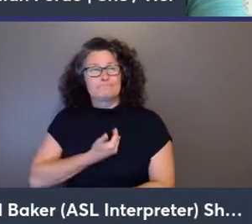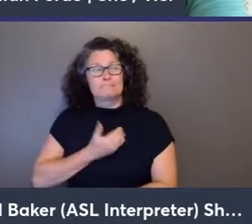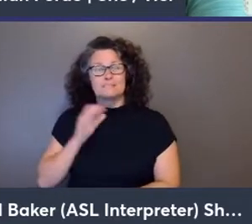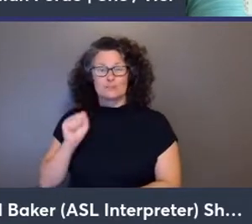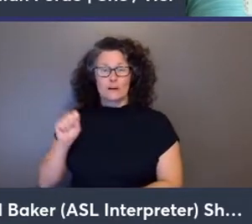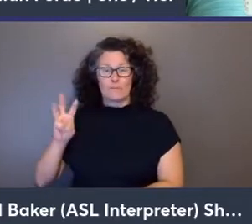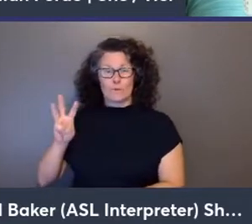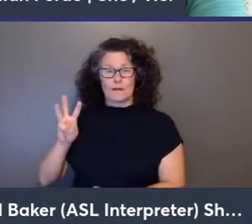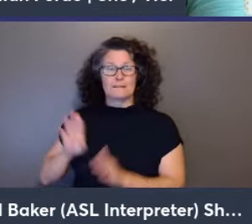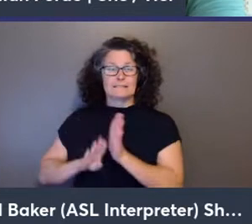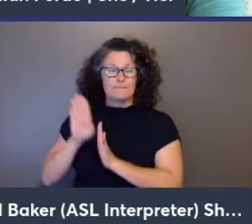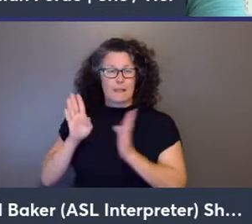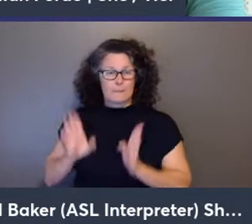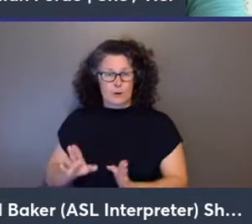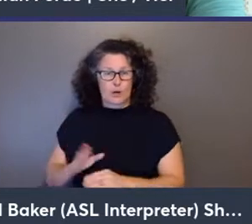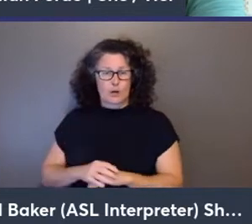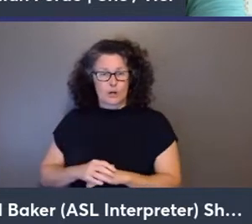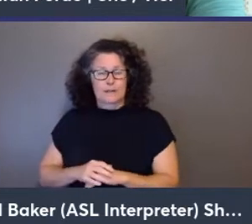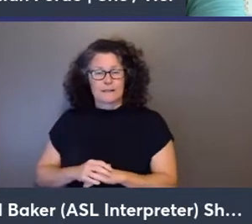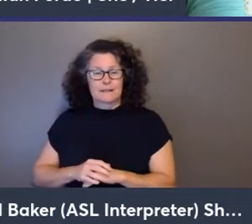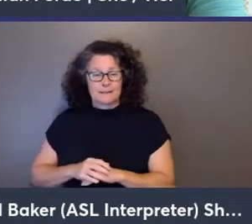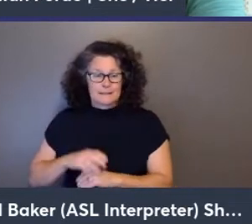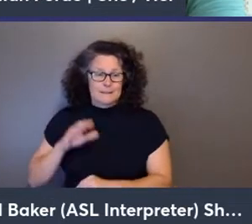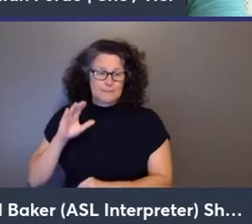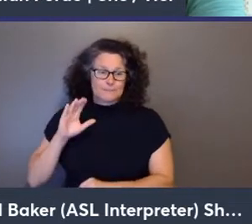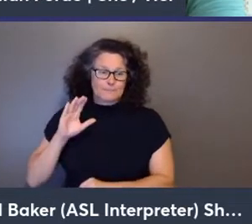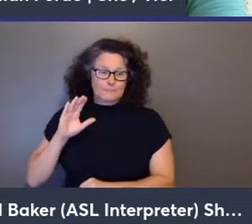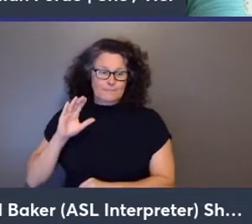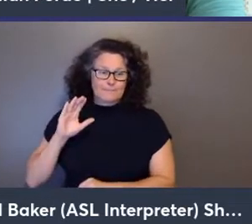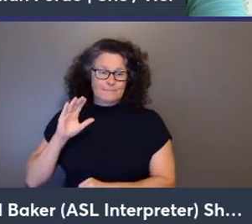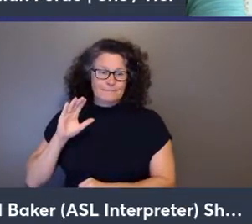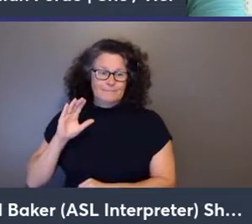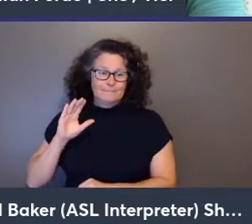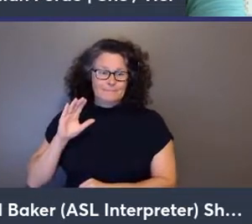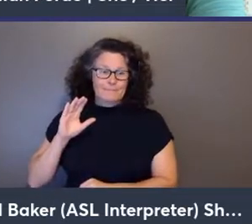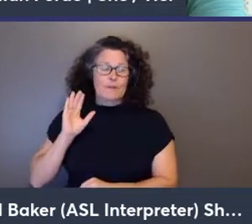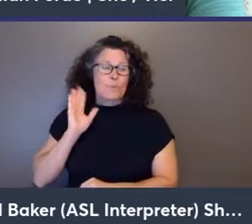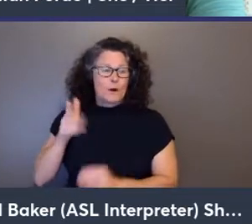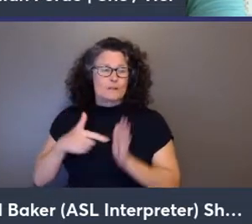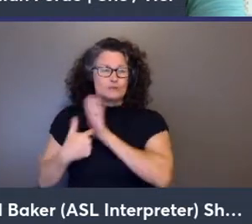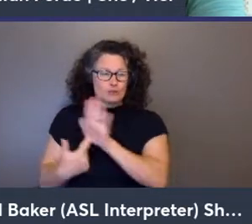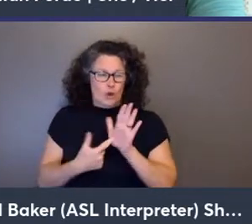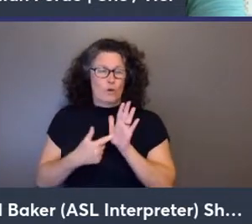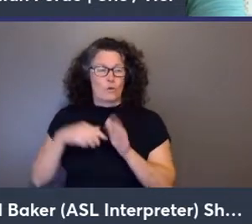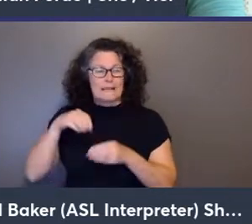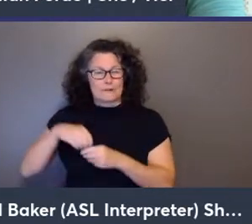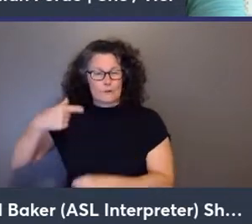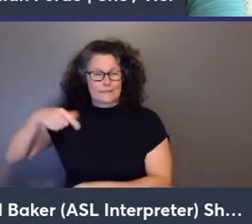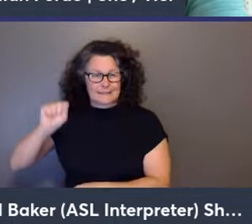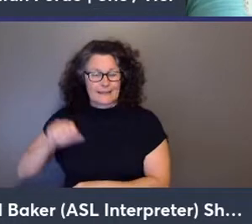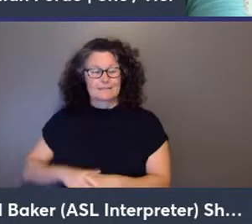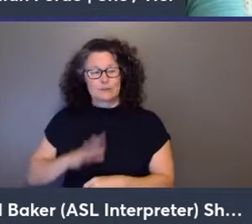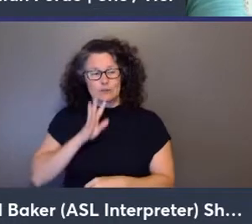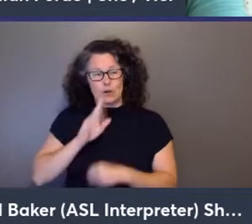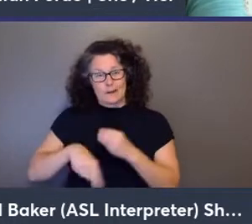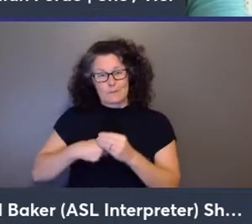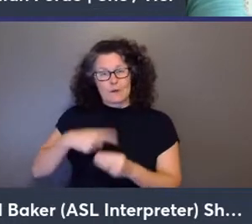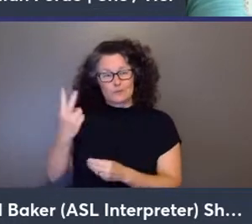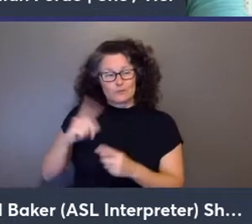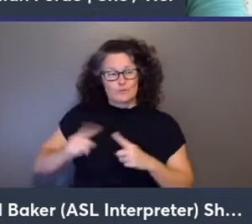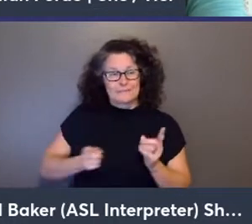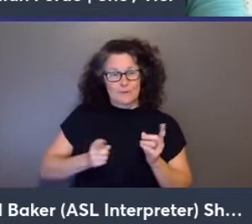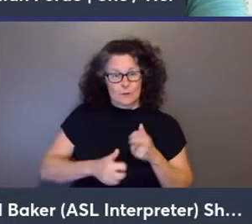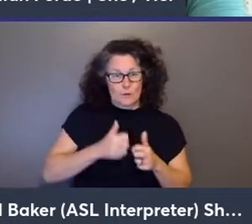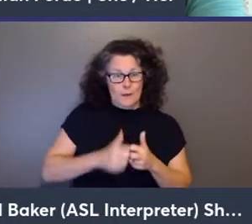software developer phone will be able to demo it how we do it in QuickSight. So we're talking about two main problems here.